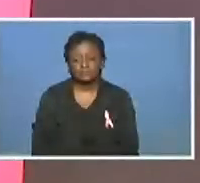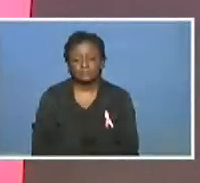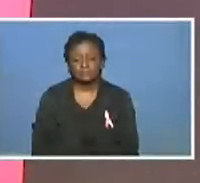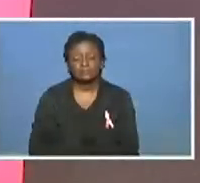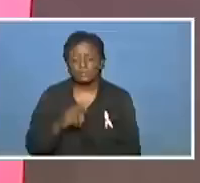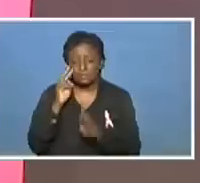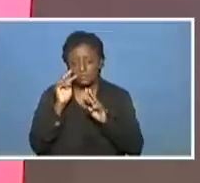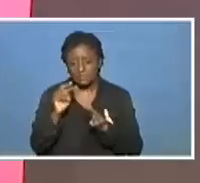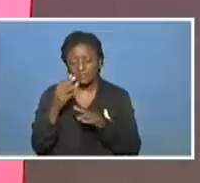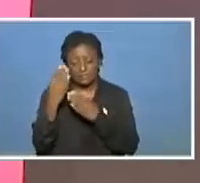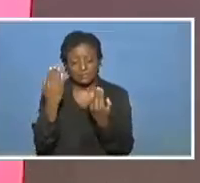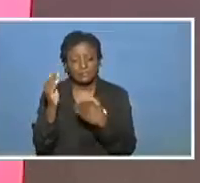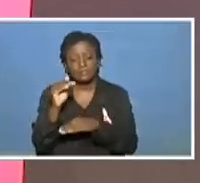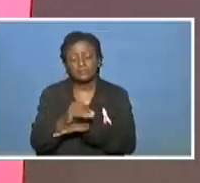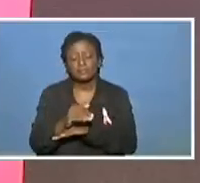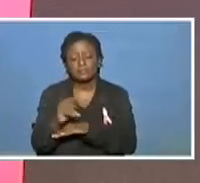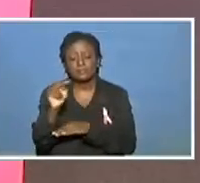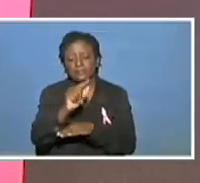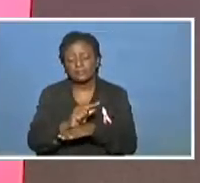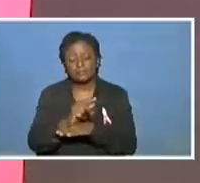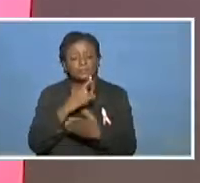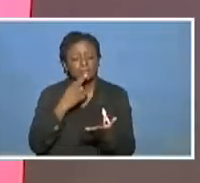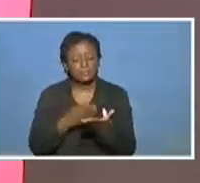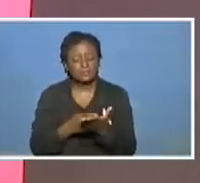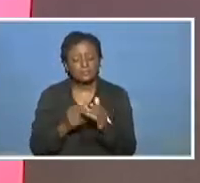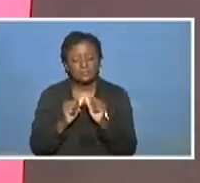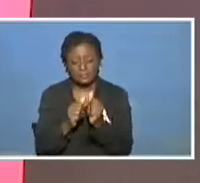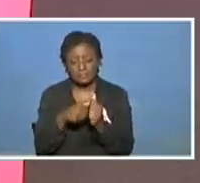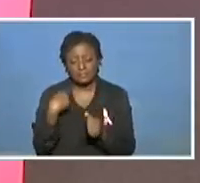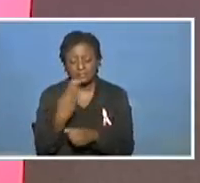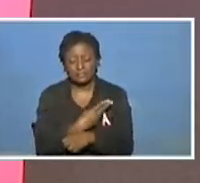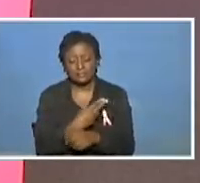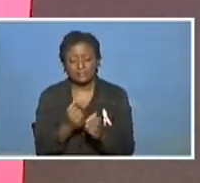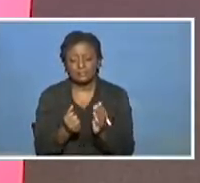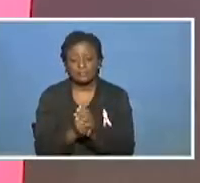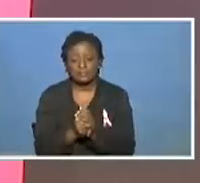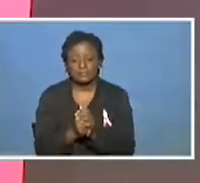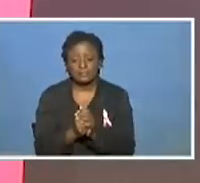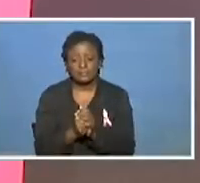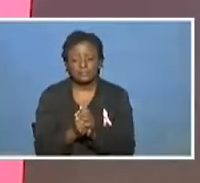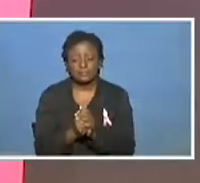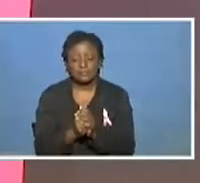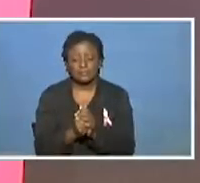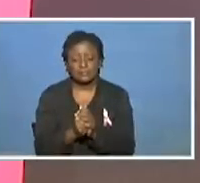You're watching the Bahamas Tonight, the National Report. Stay with us.